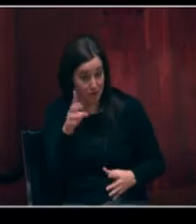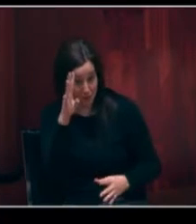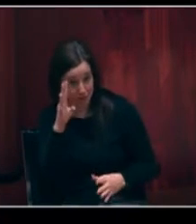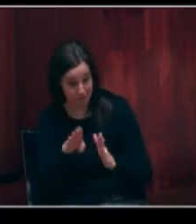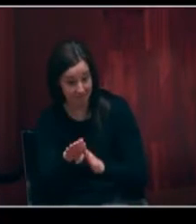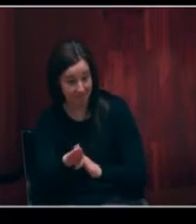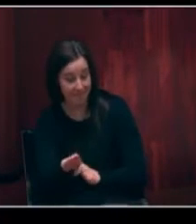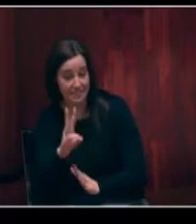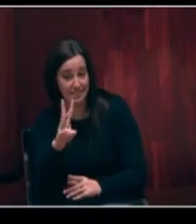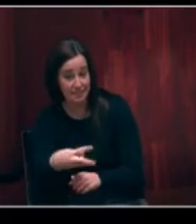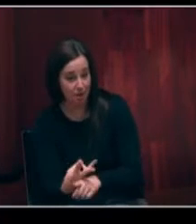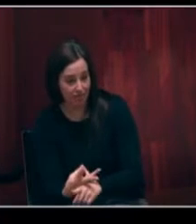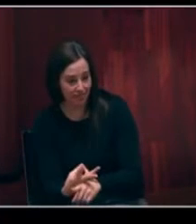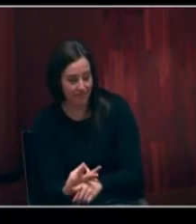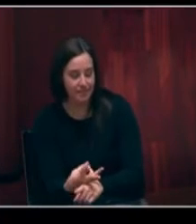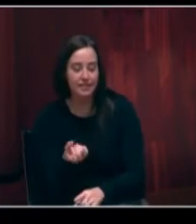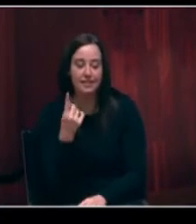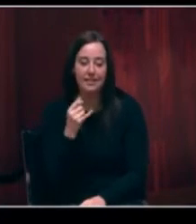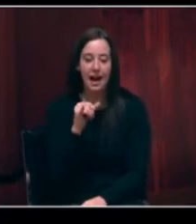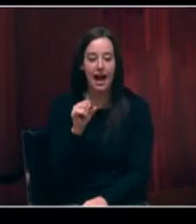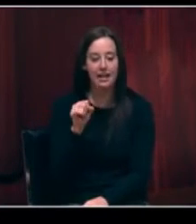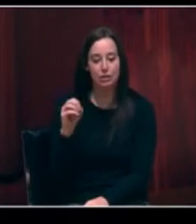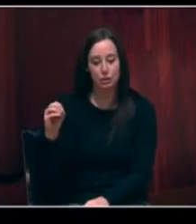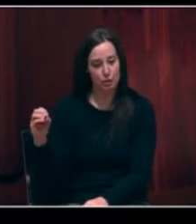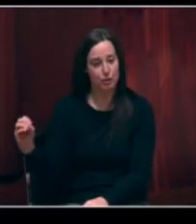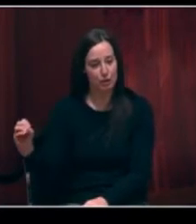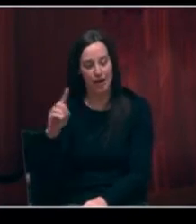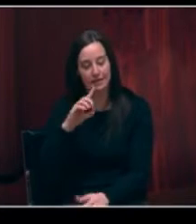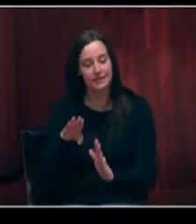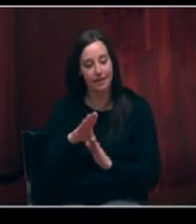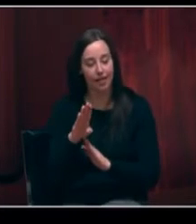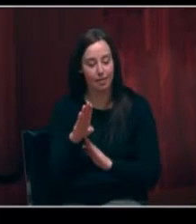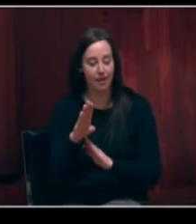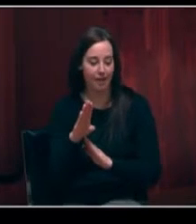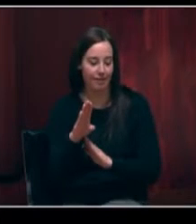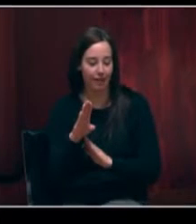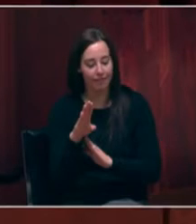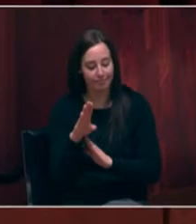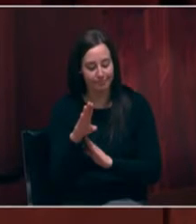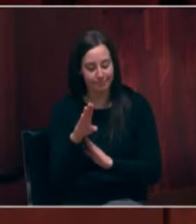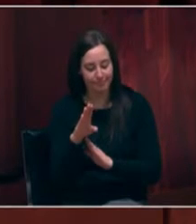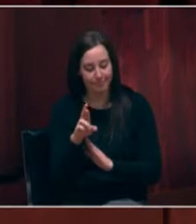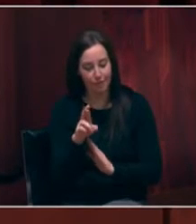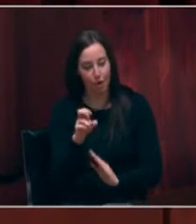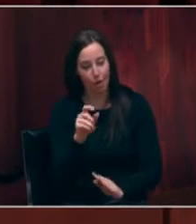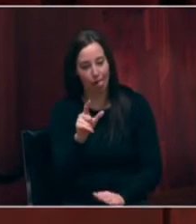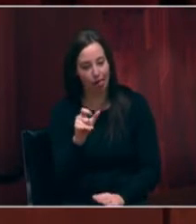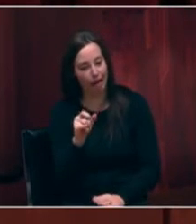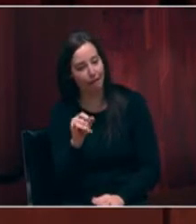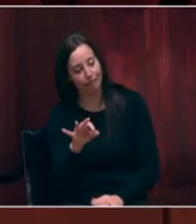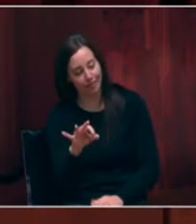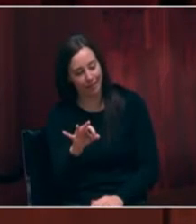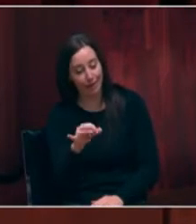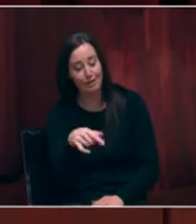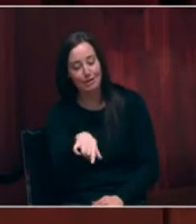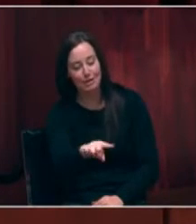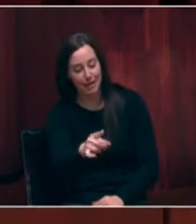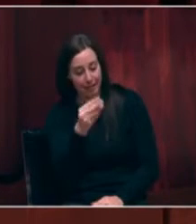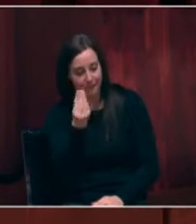So ISU has developed a relief valve for agencies, meaning that you can tell us